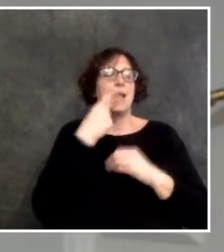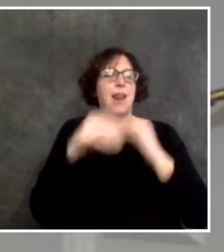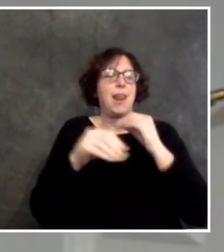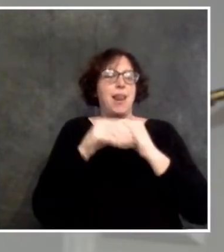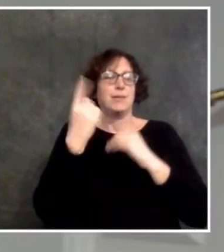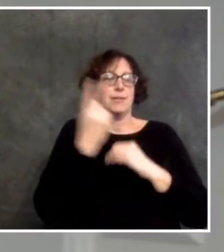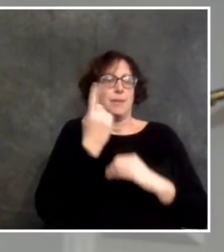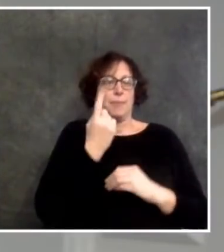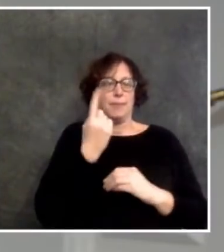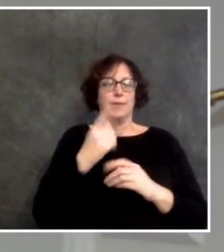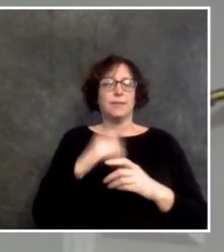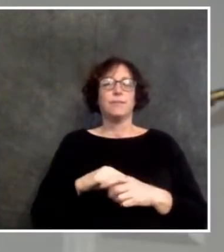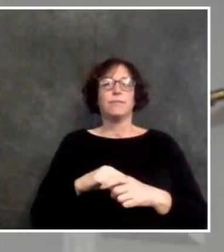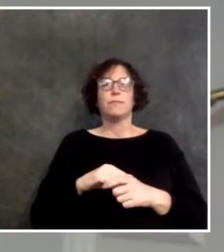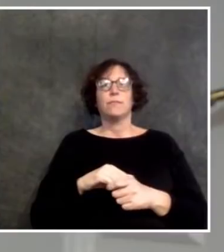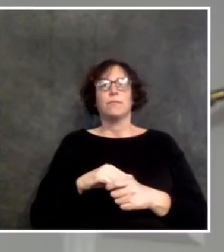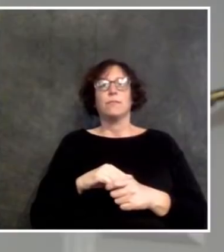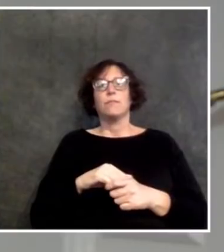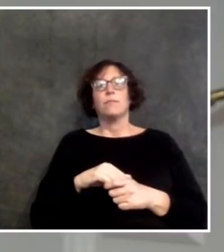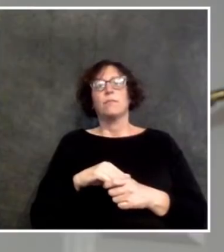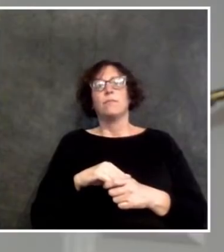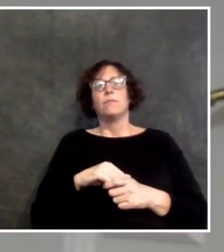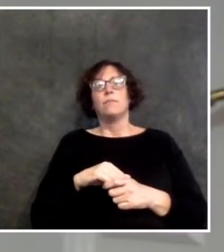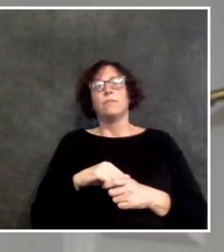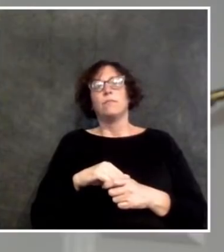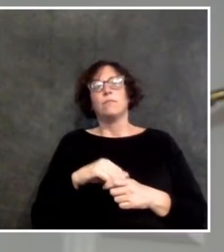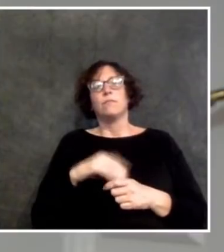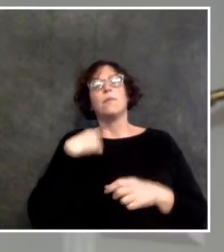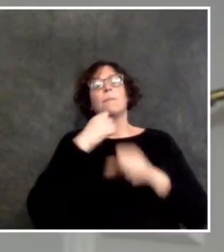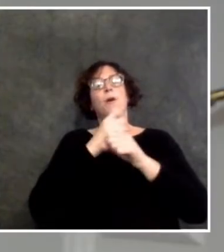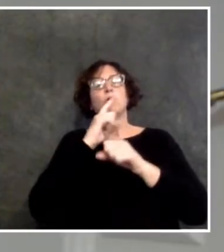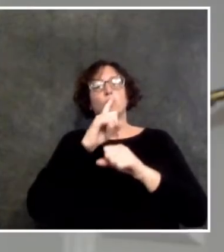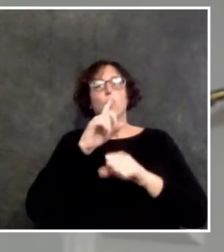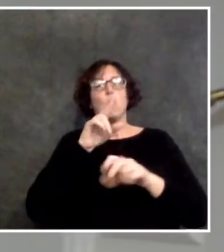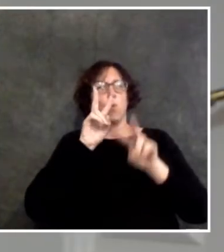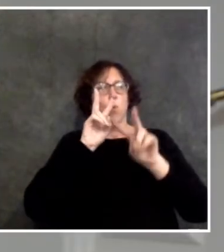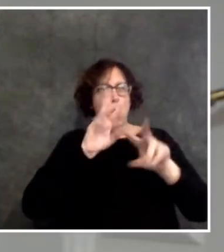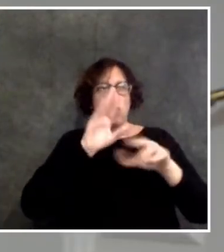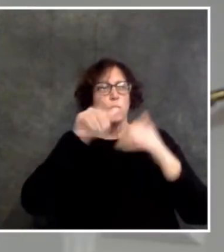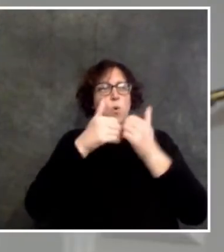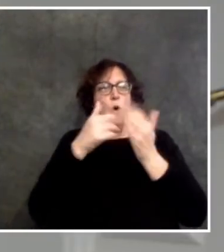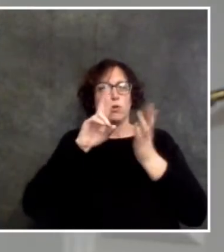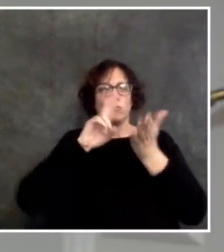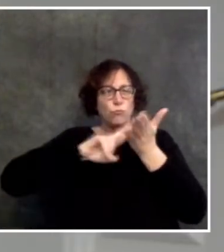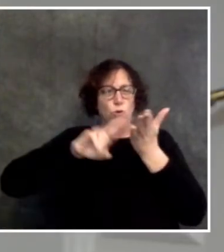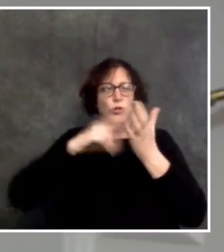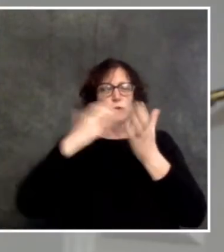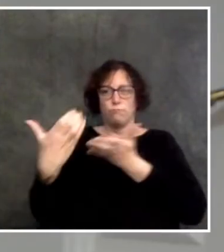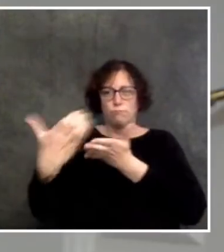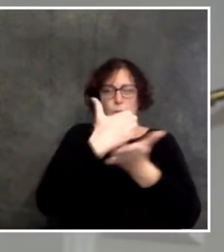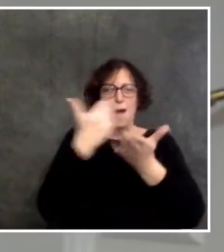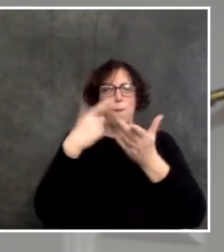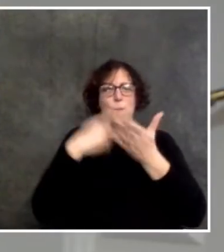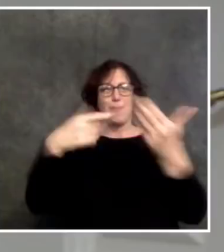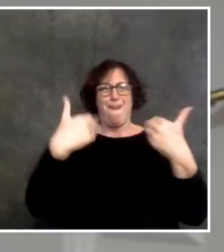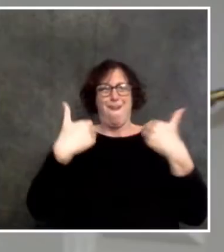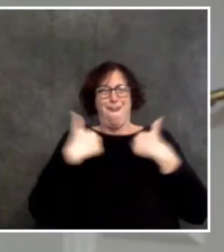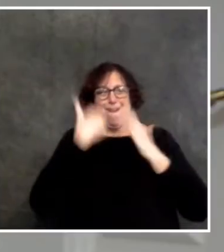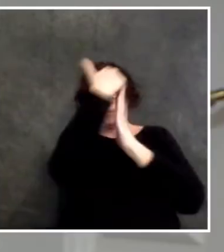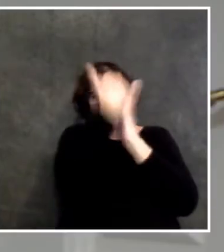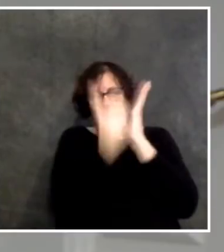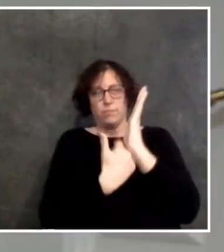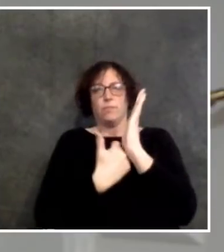is a new virus and there was very little known, as the evidence grows, we will adapt our guidance. And